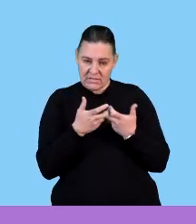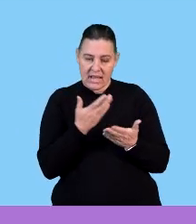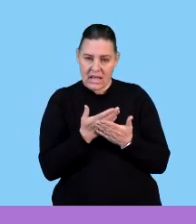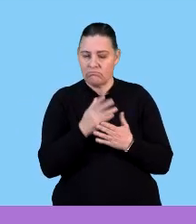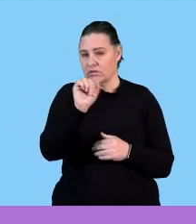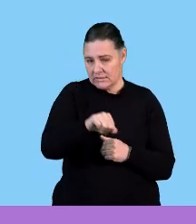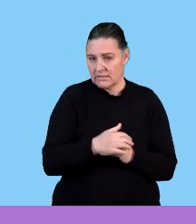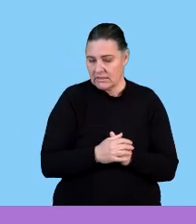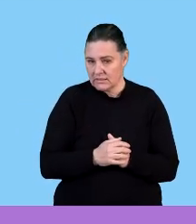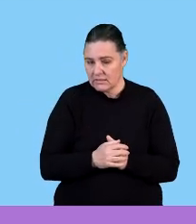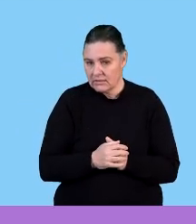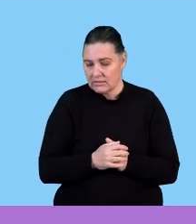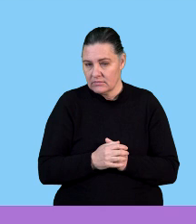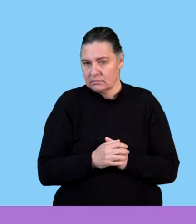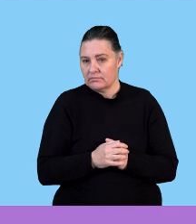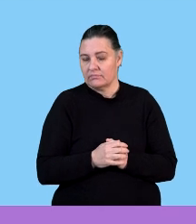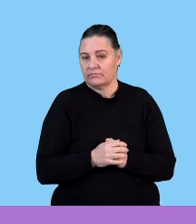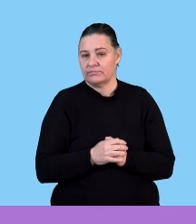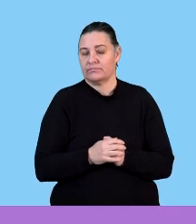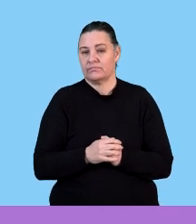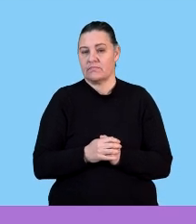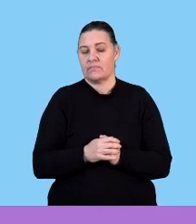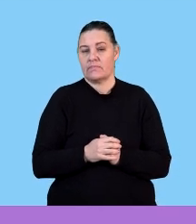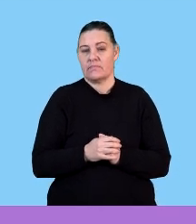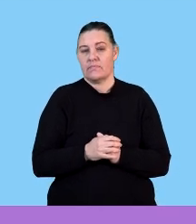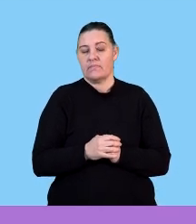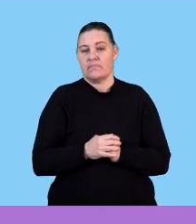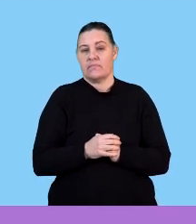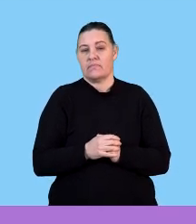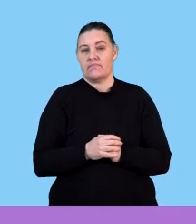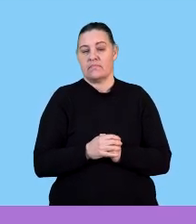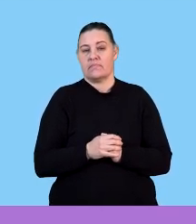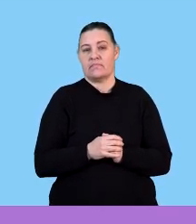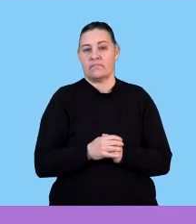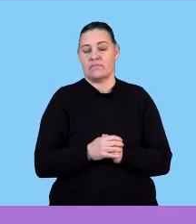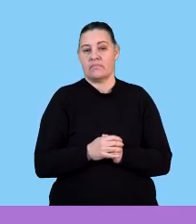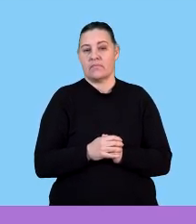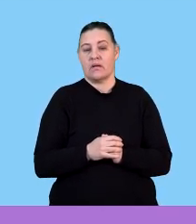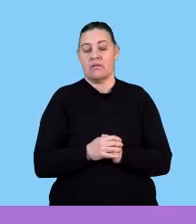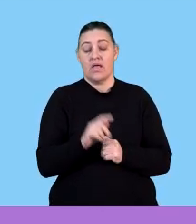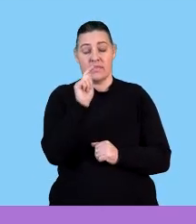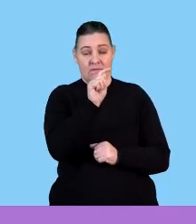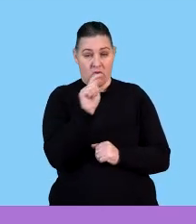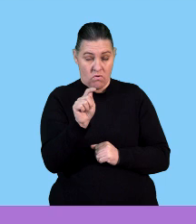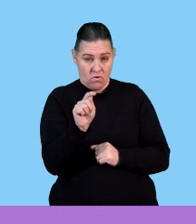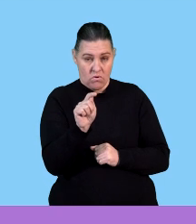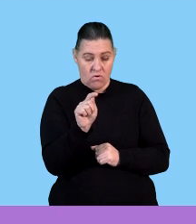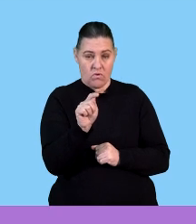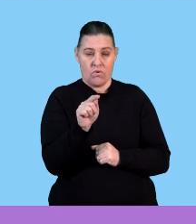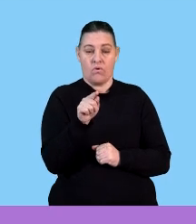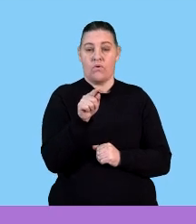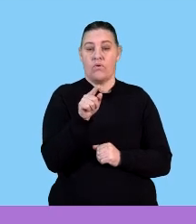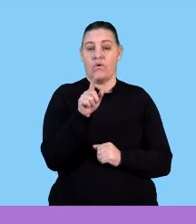inside? Yes. Therefore, the